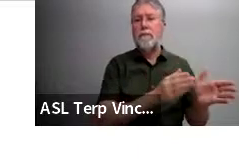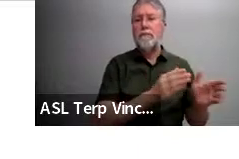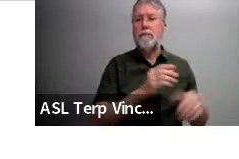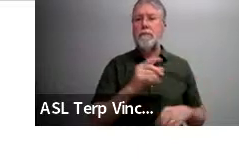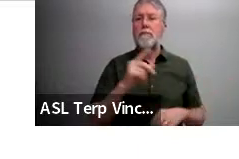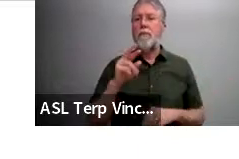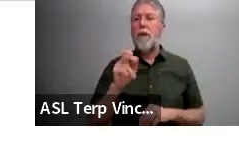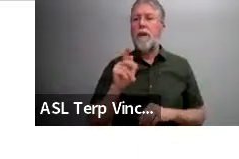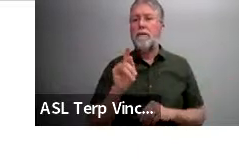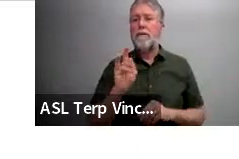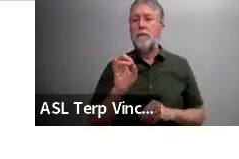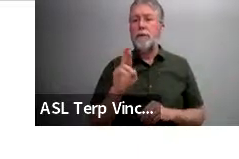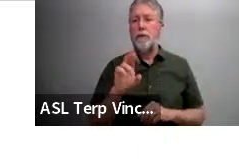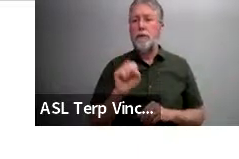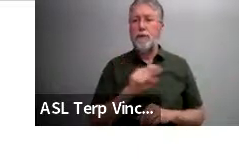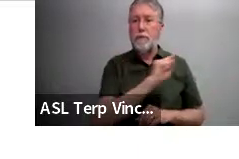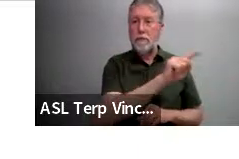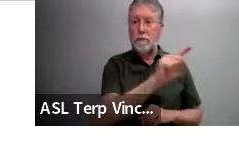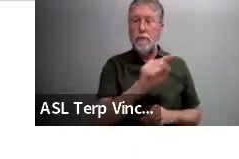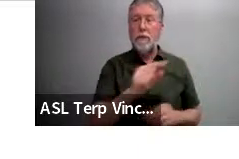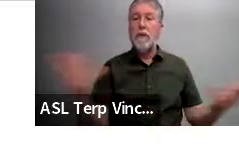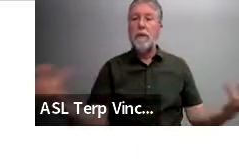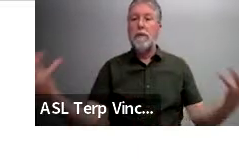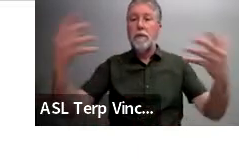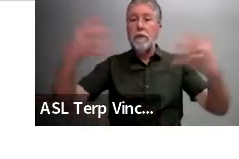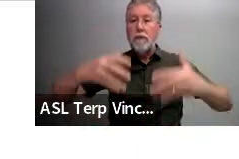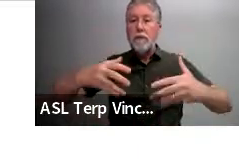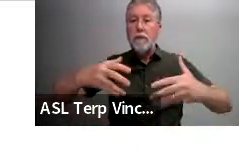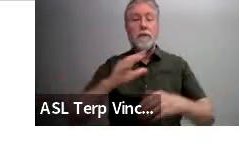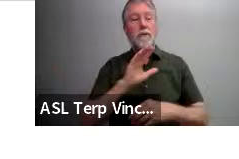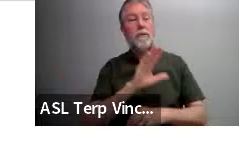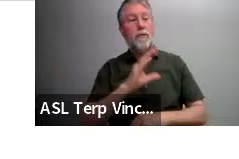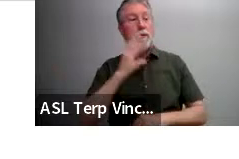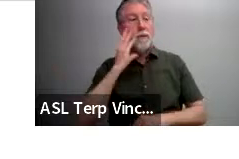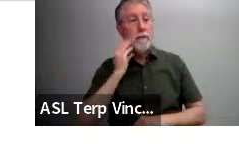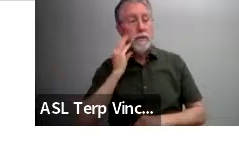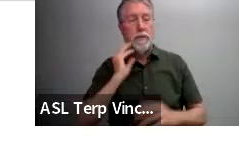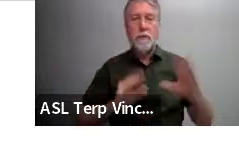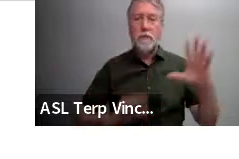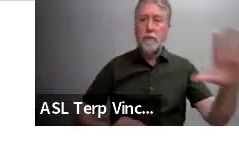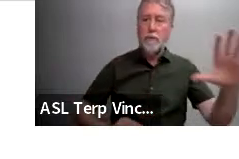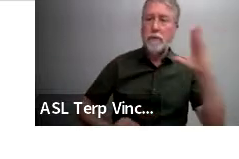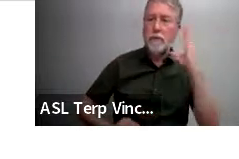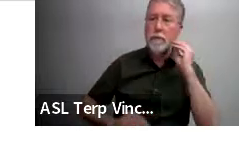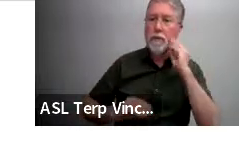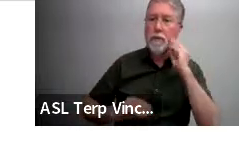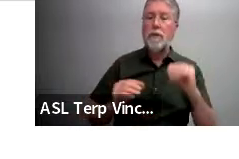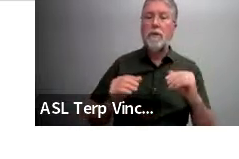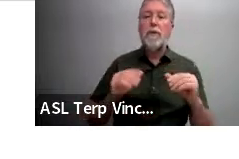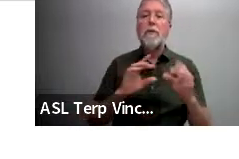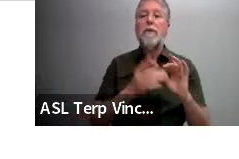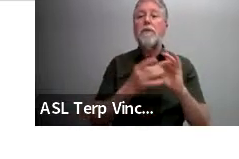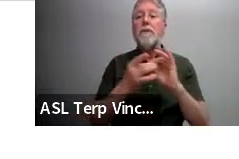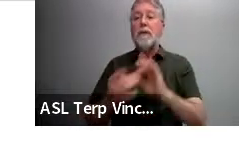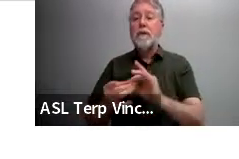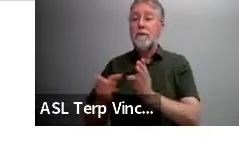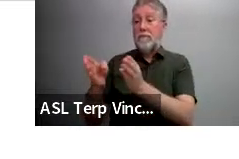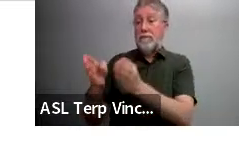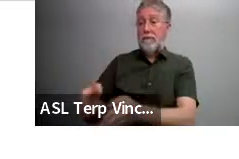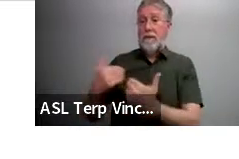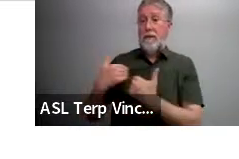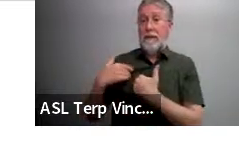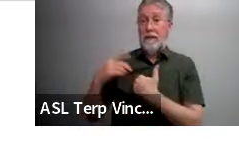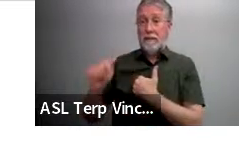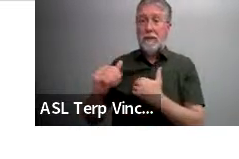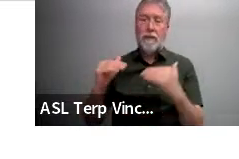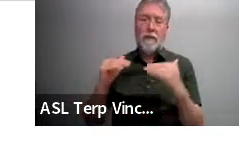experiences and perspectives as it relates to equity, accessibility for people with disabilities. And